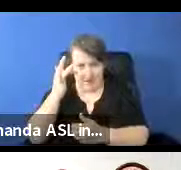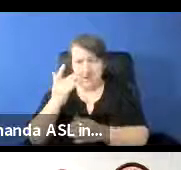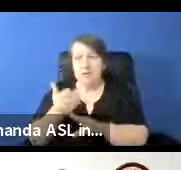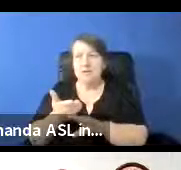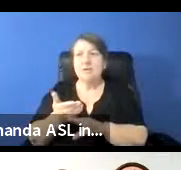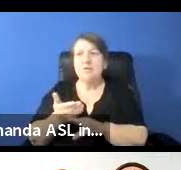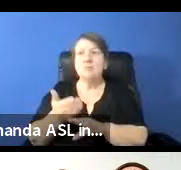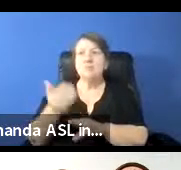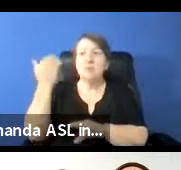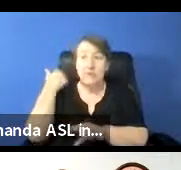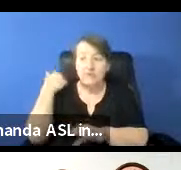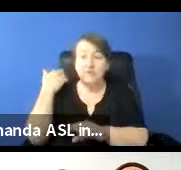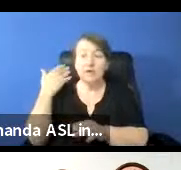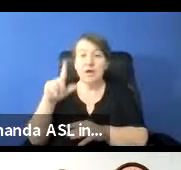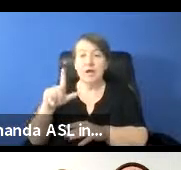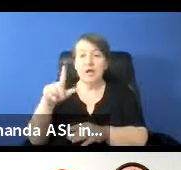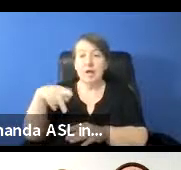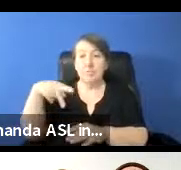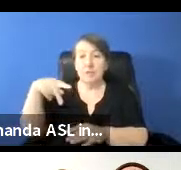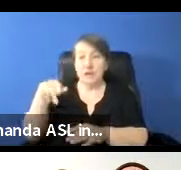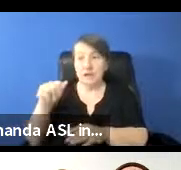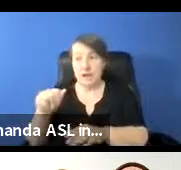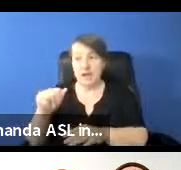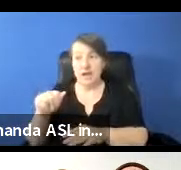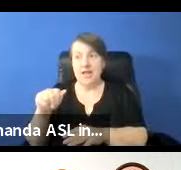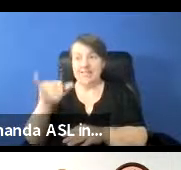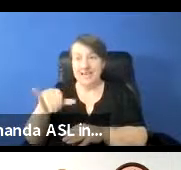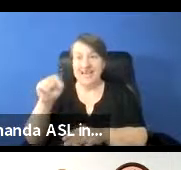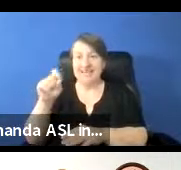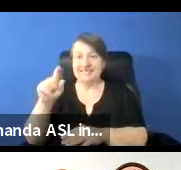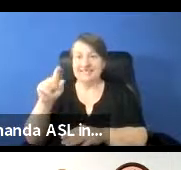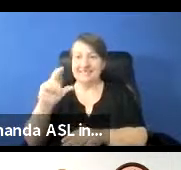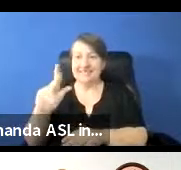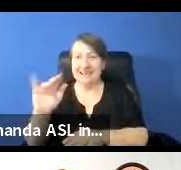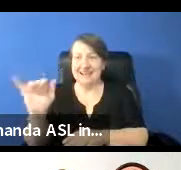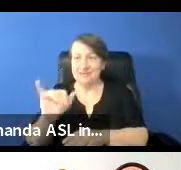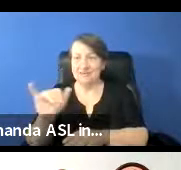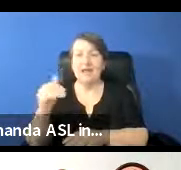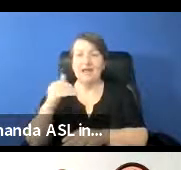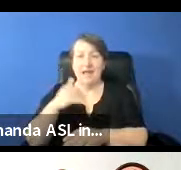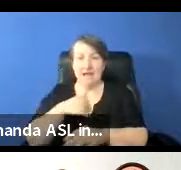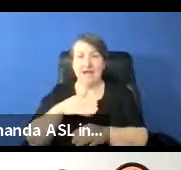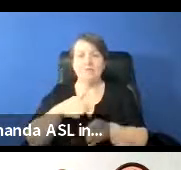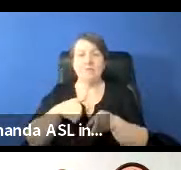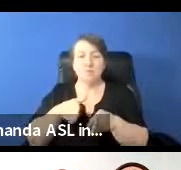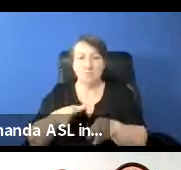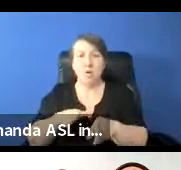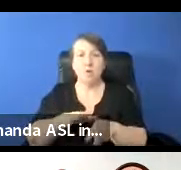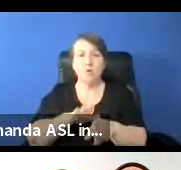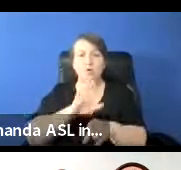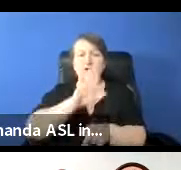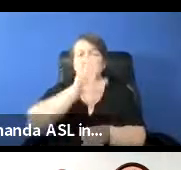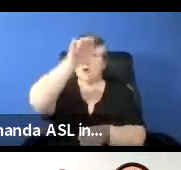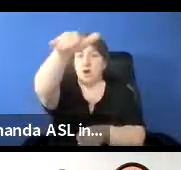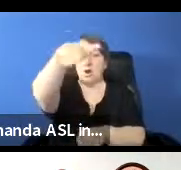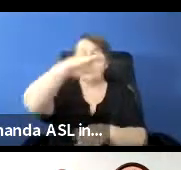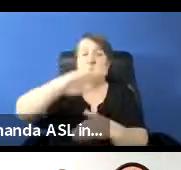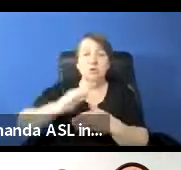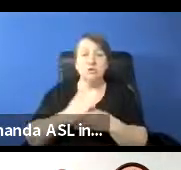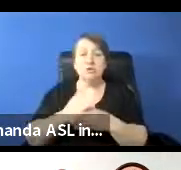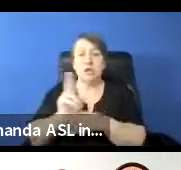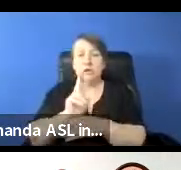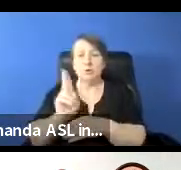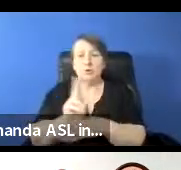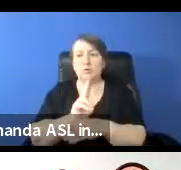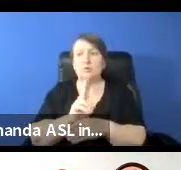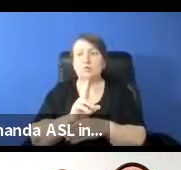previous defined LPA was also stacked. It had roadway on the top, it had the shared use path and transit on the